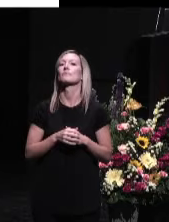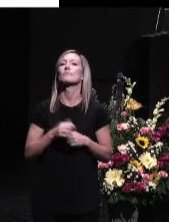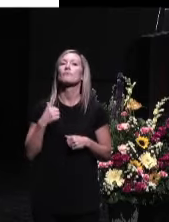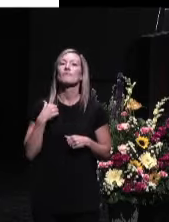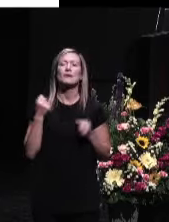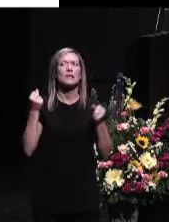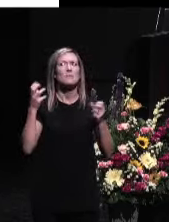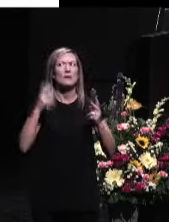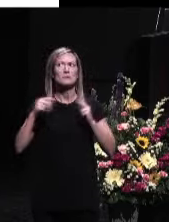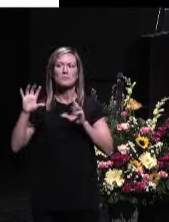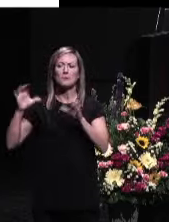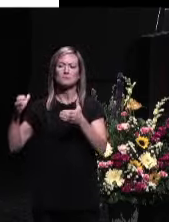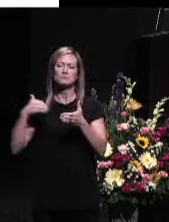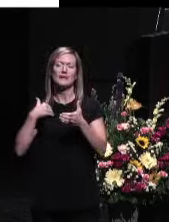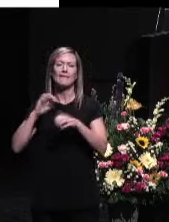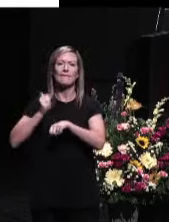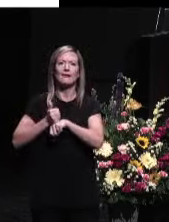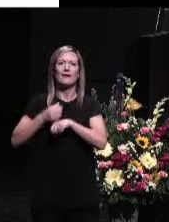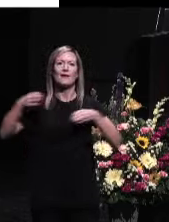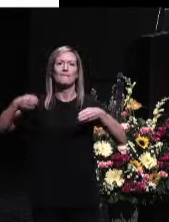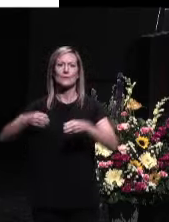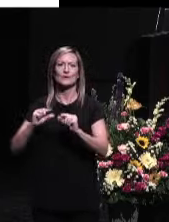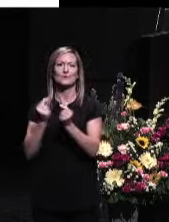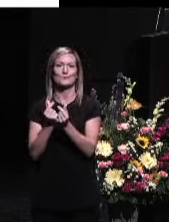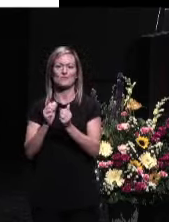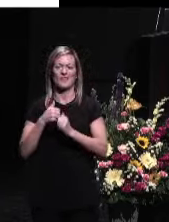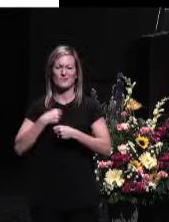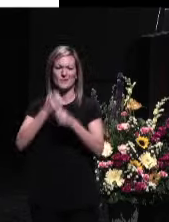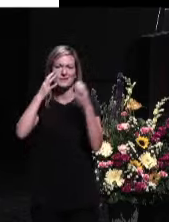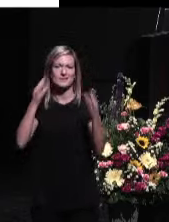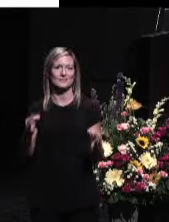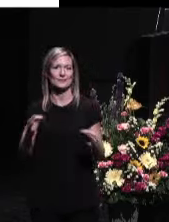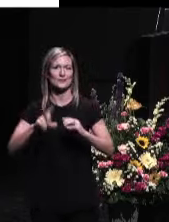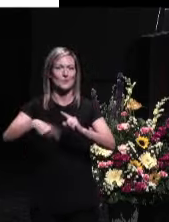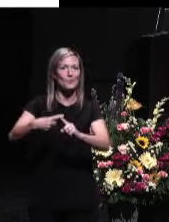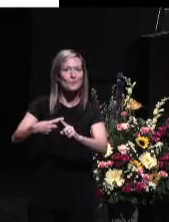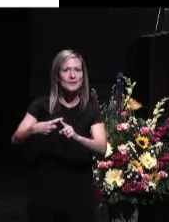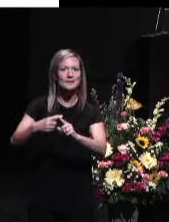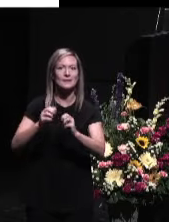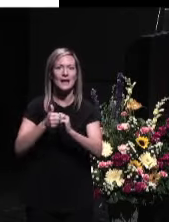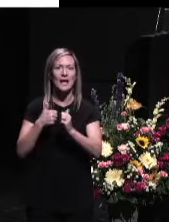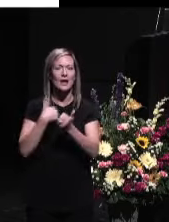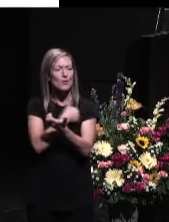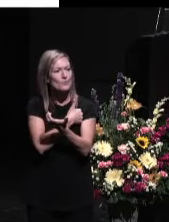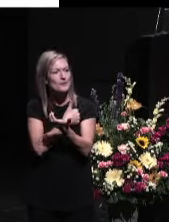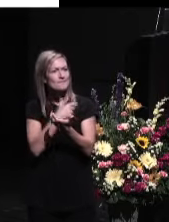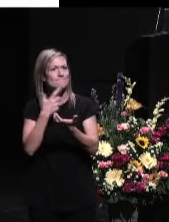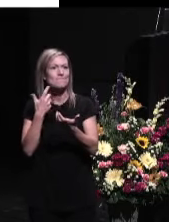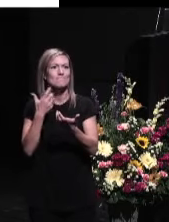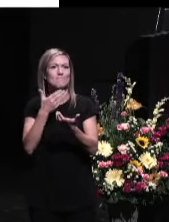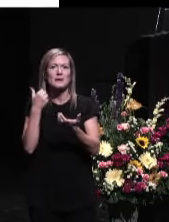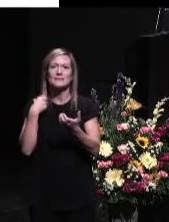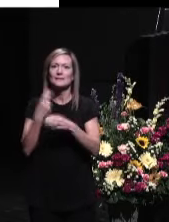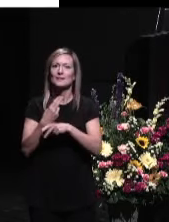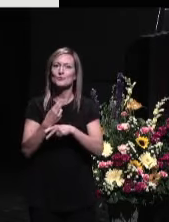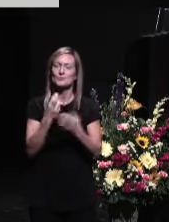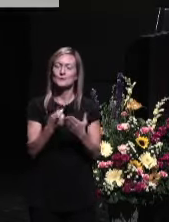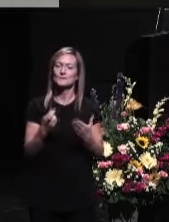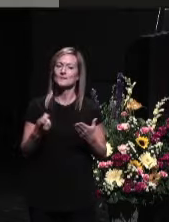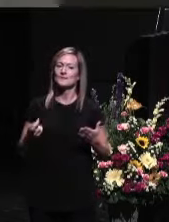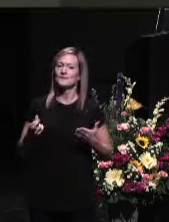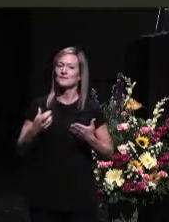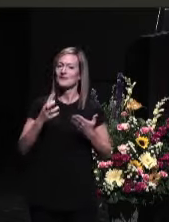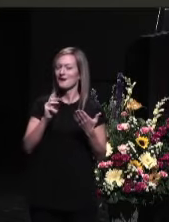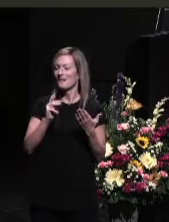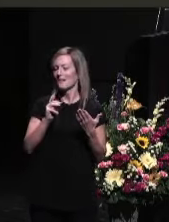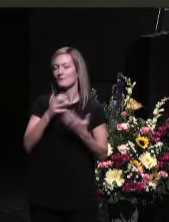have been reviewing, focus groups. How are decisions made? At what point are they made? How are we best able to use our social